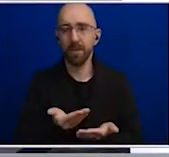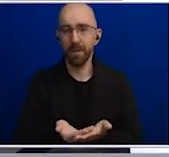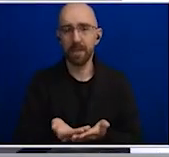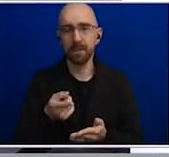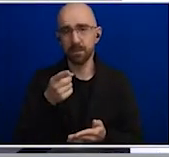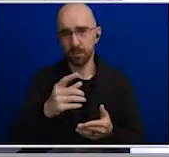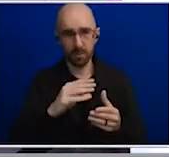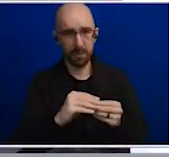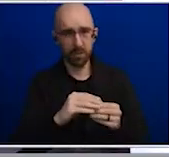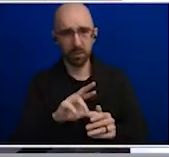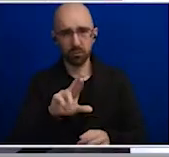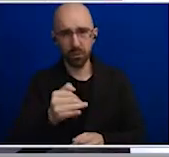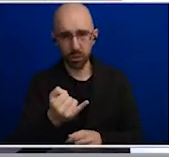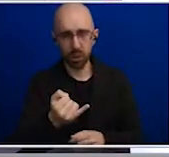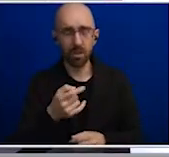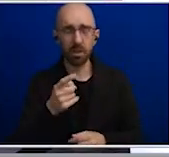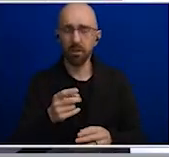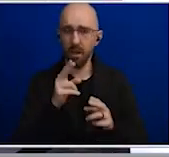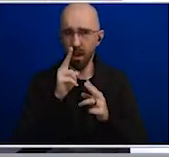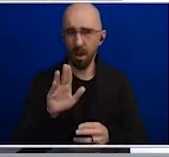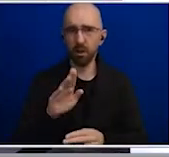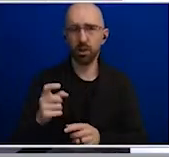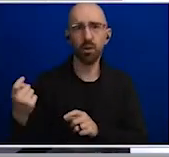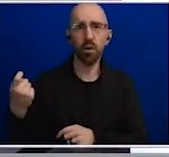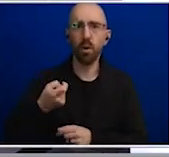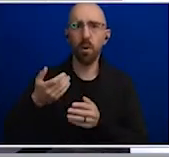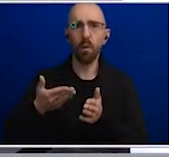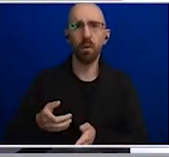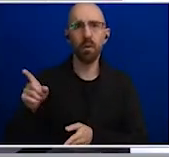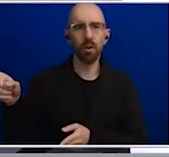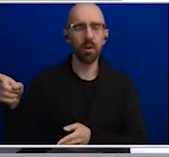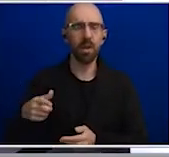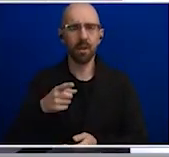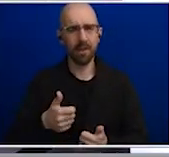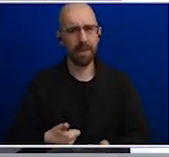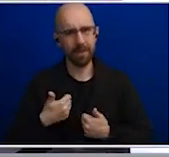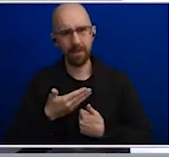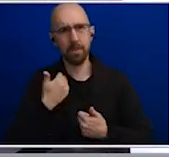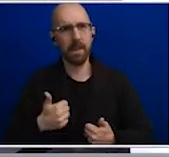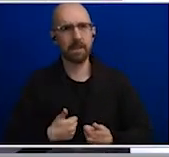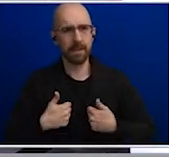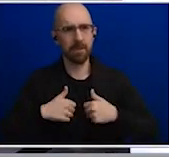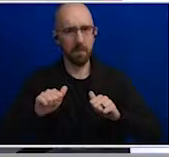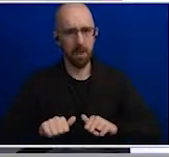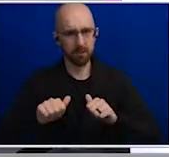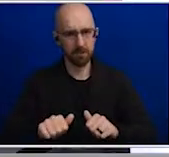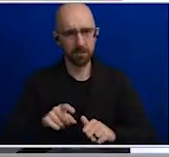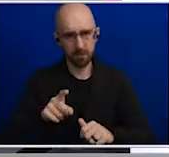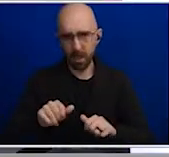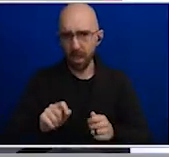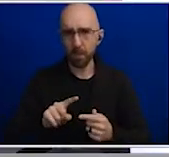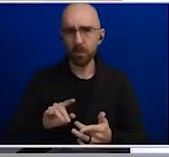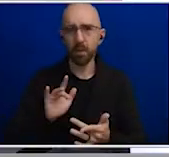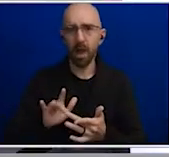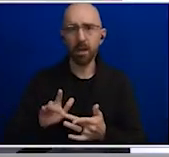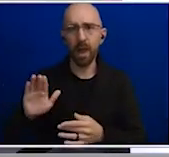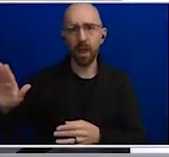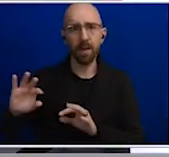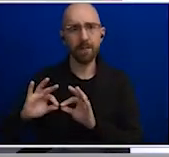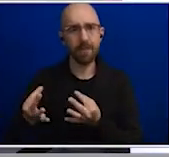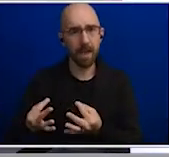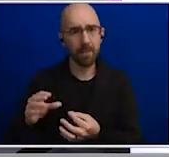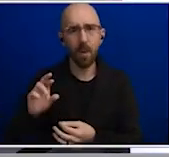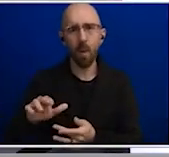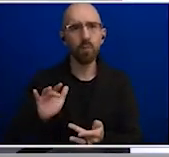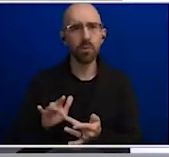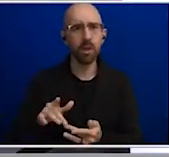made a promise to honor your donor by living the best life possible. Have you been able to contact your donor's family yet or reach out to them? So